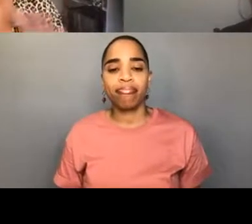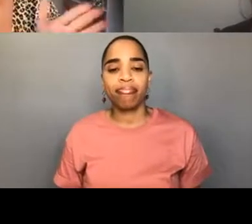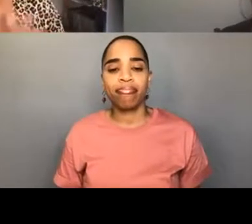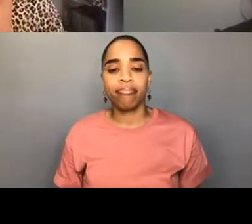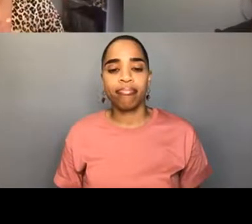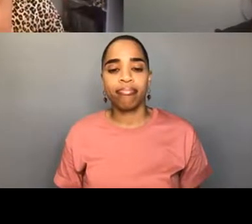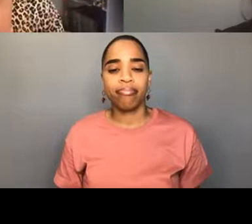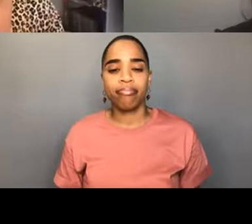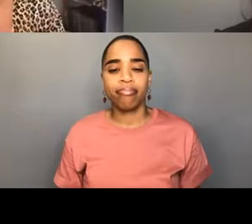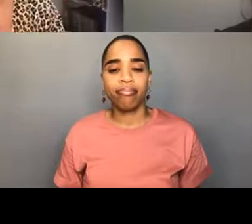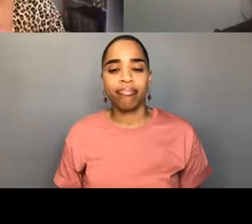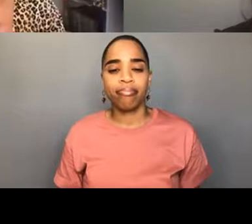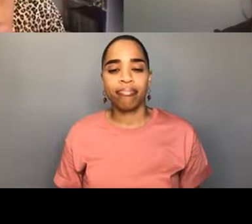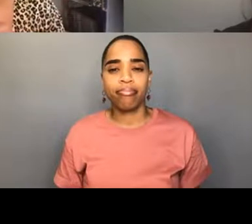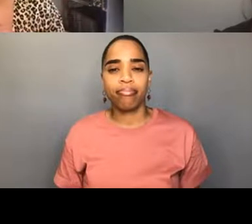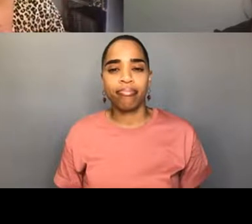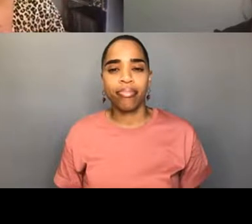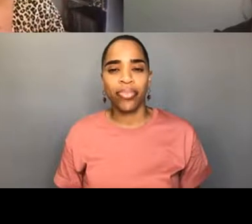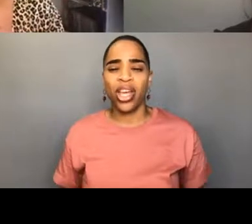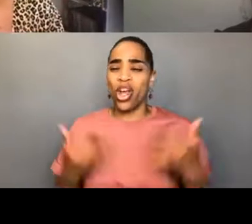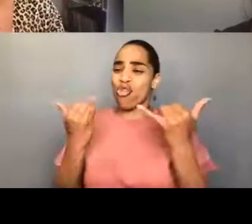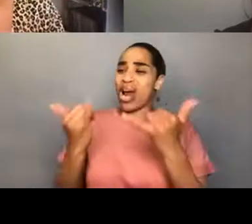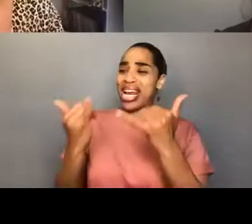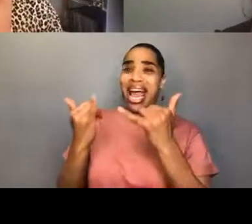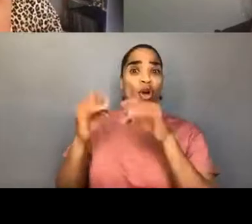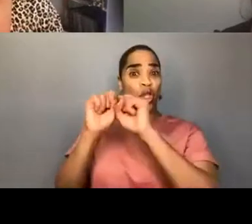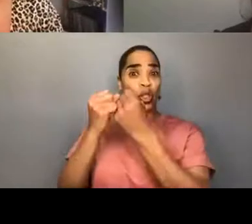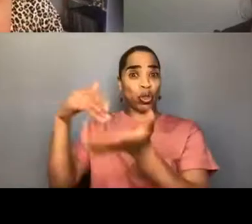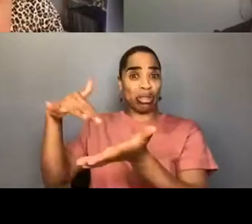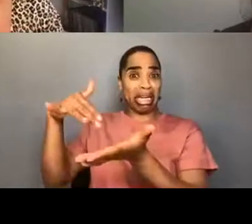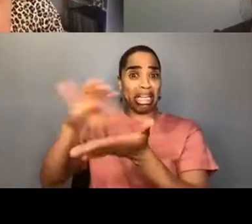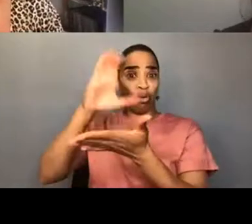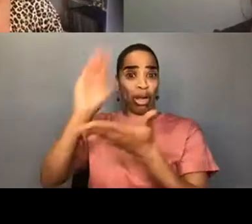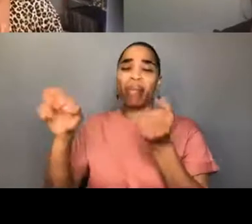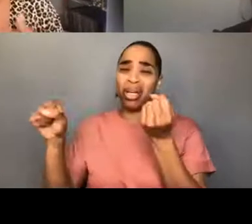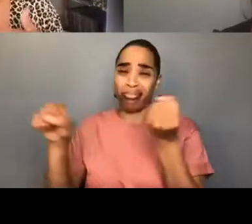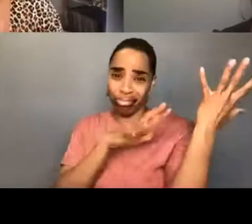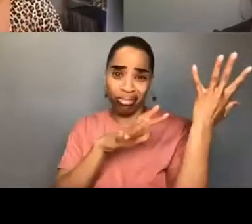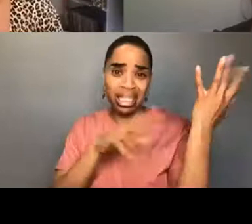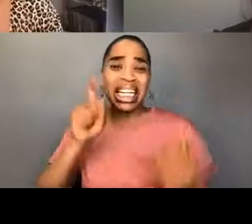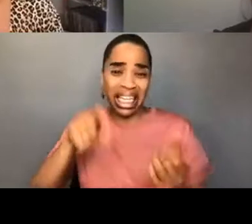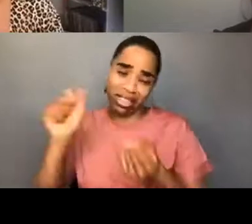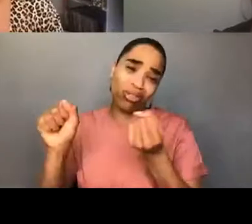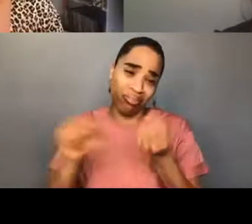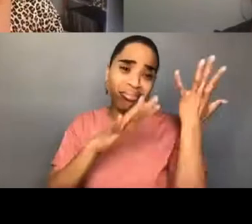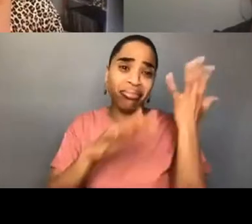the entire current social studies curriculum right now. And I think it is important